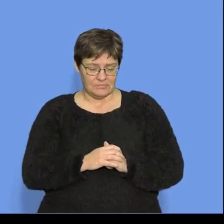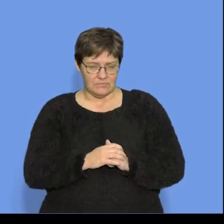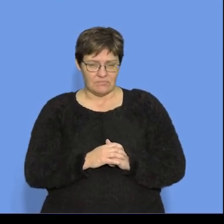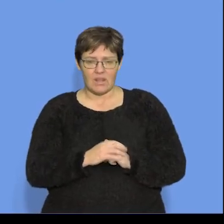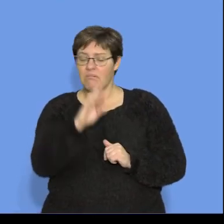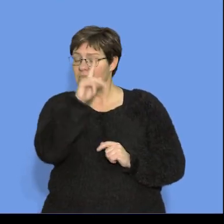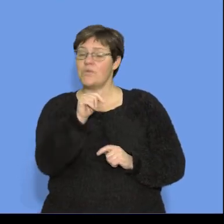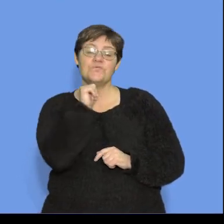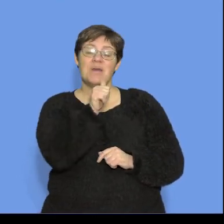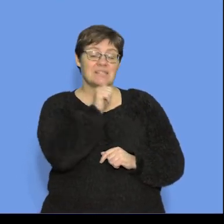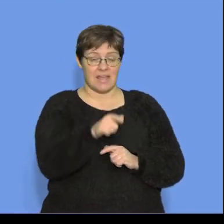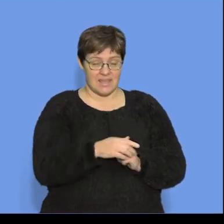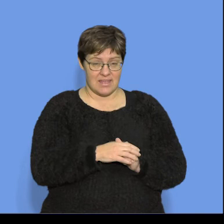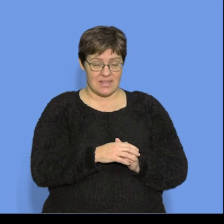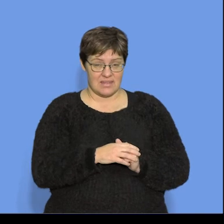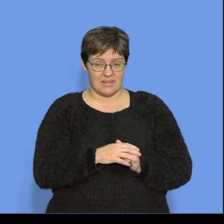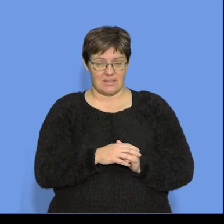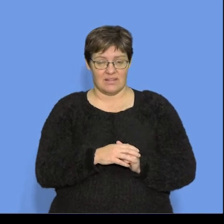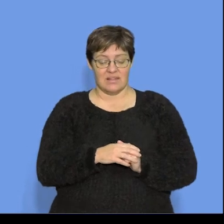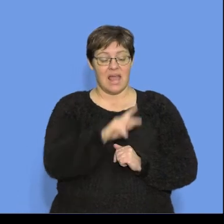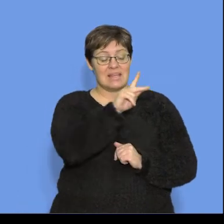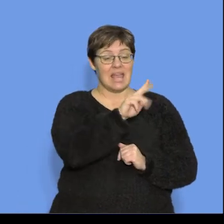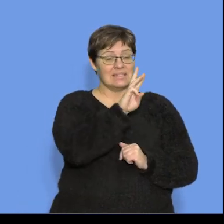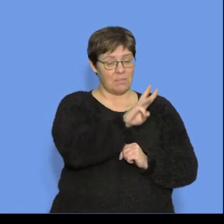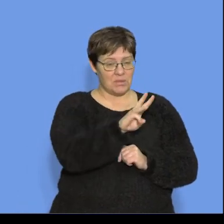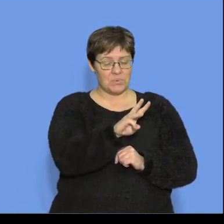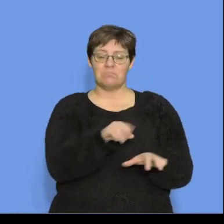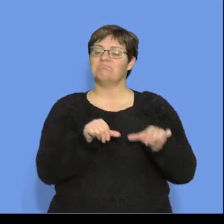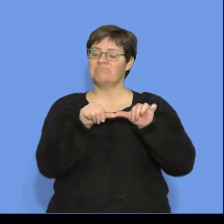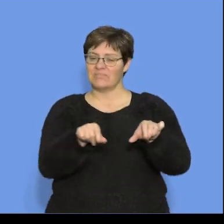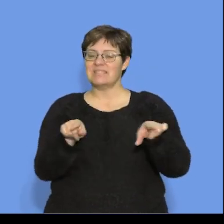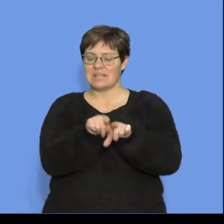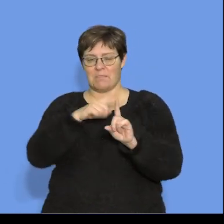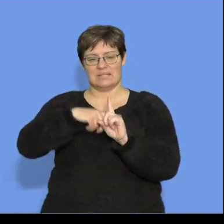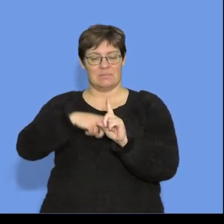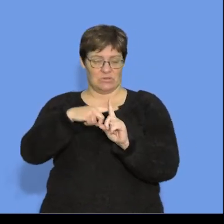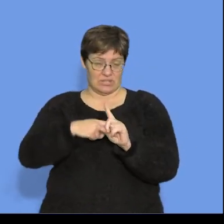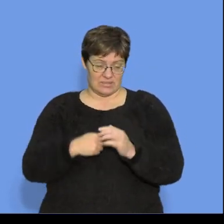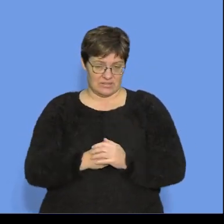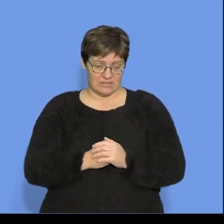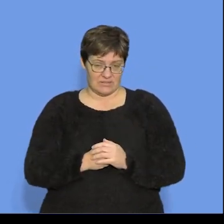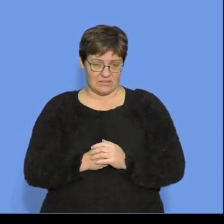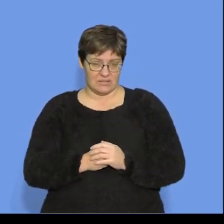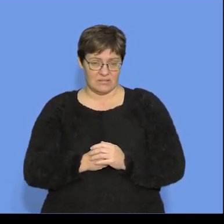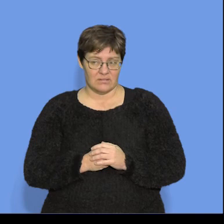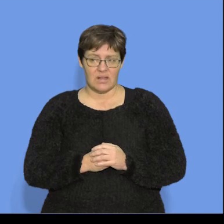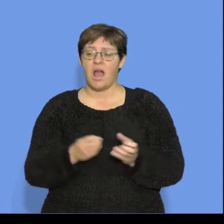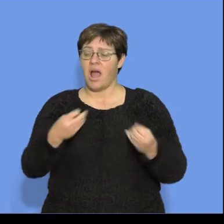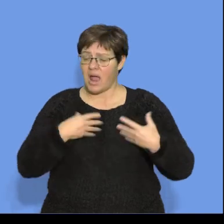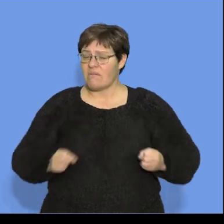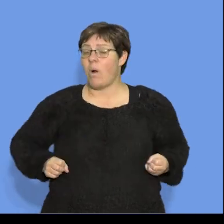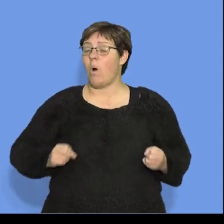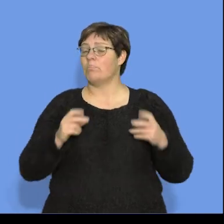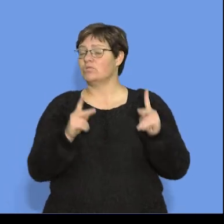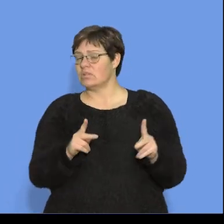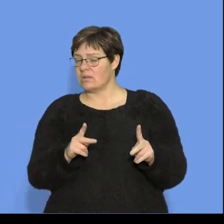recognize that no matter what, the Kw remains the same at that temperature. And this gives us an